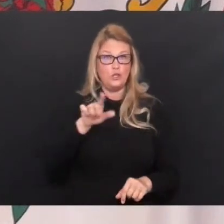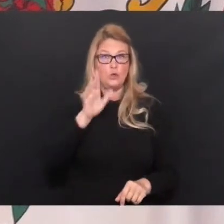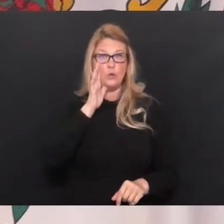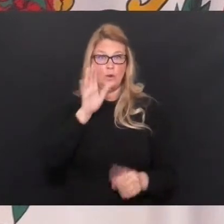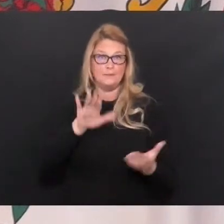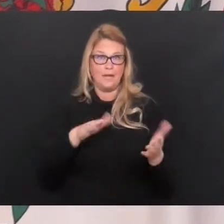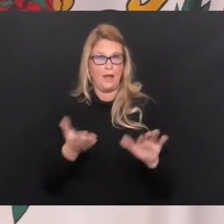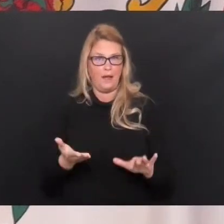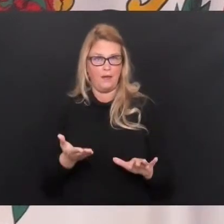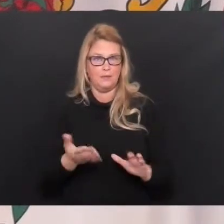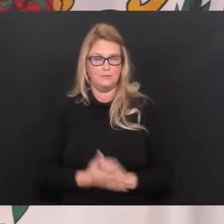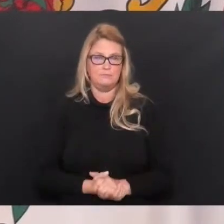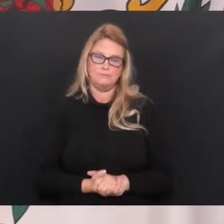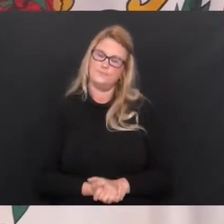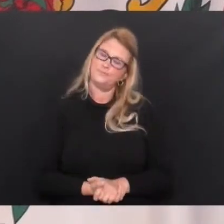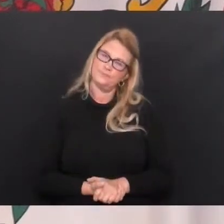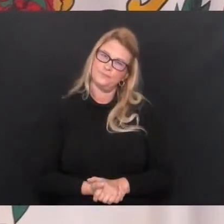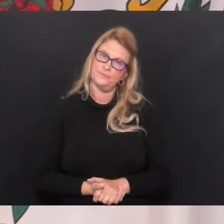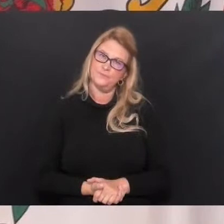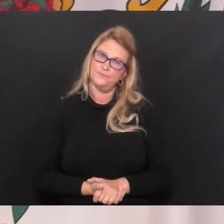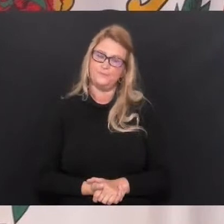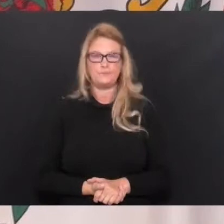die. Now,